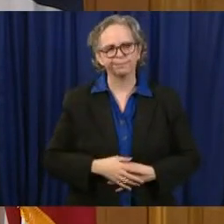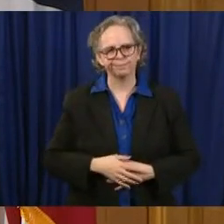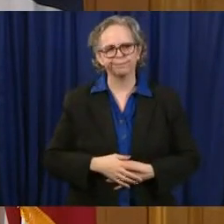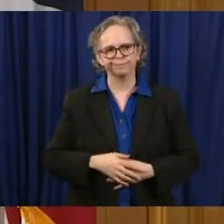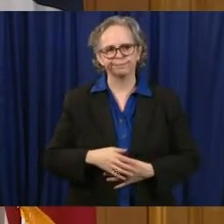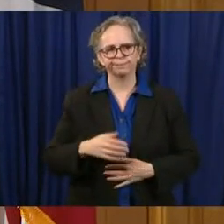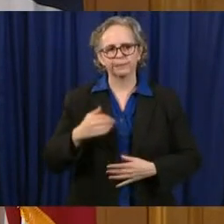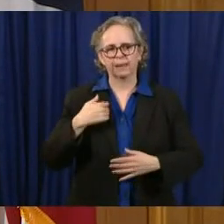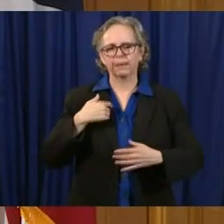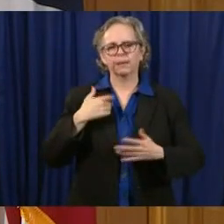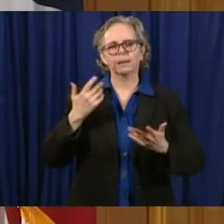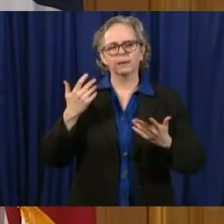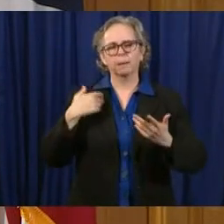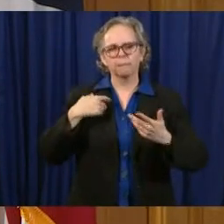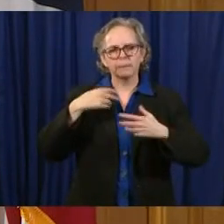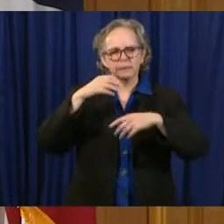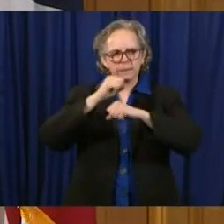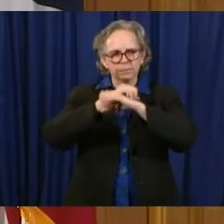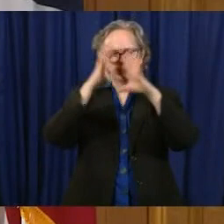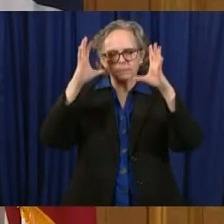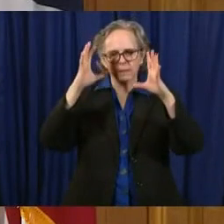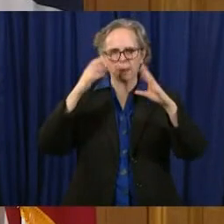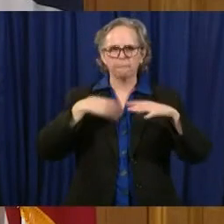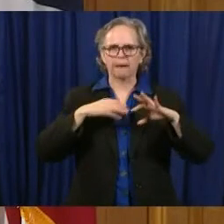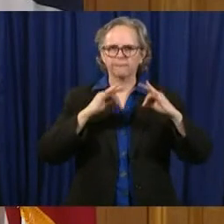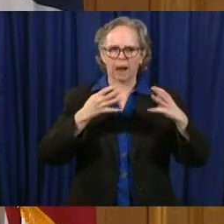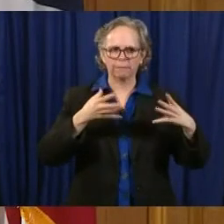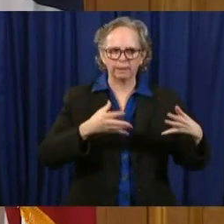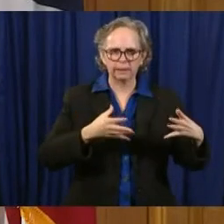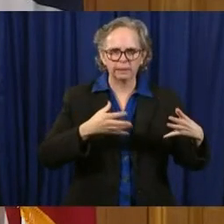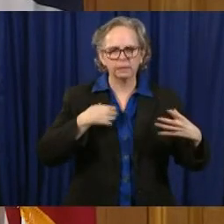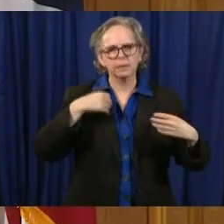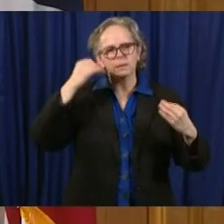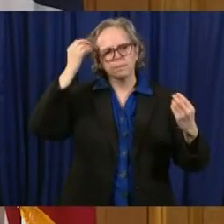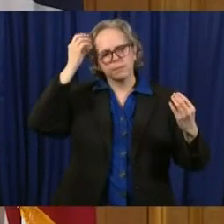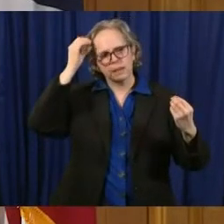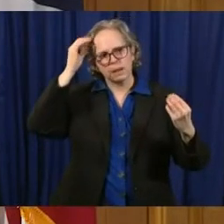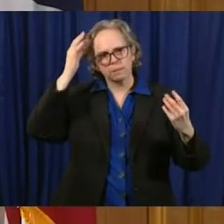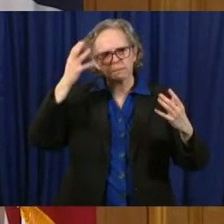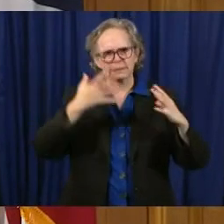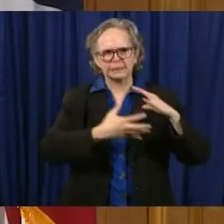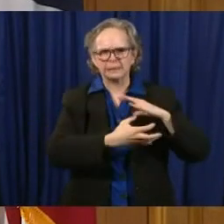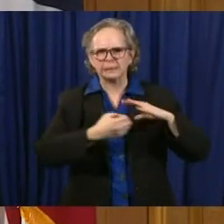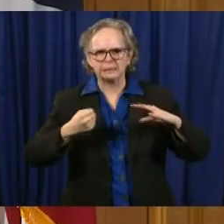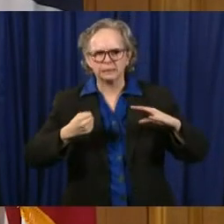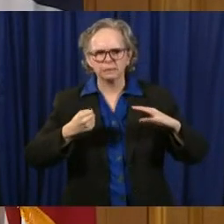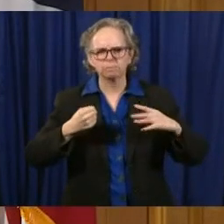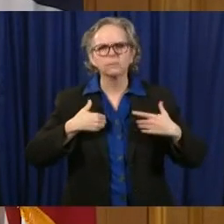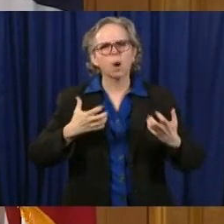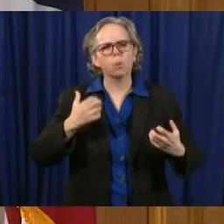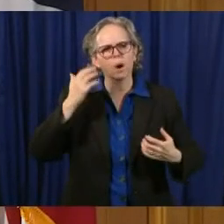would want to know that piece of information. So I made the decision. Thank you.